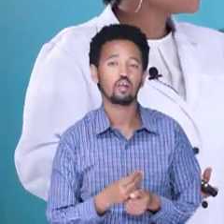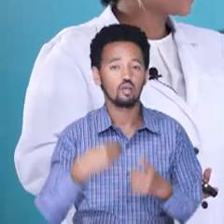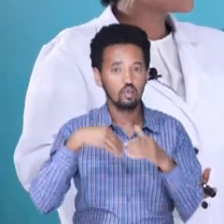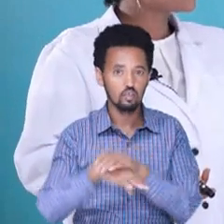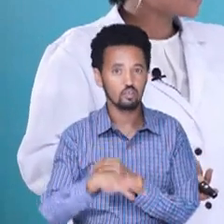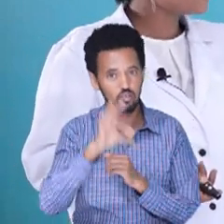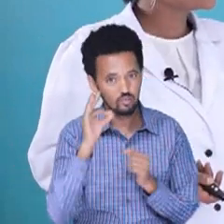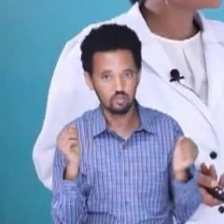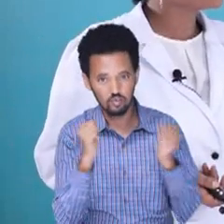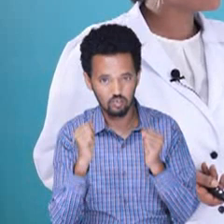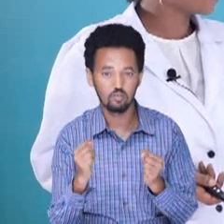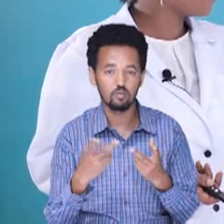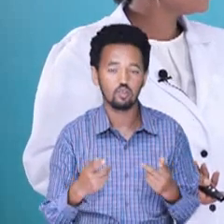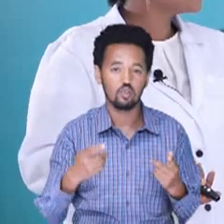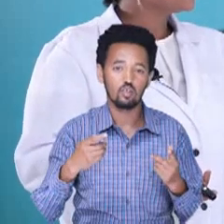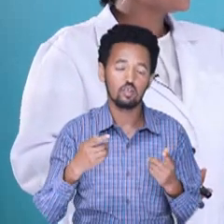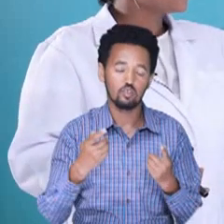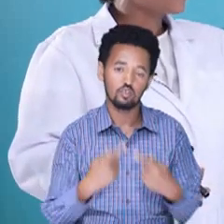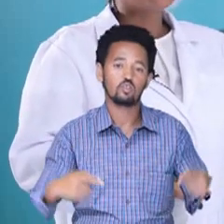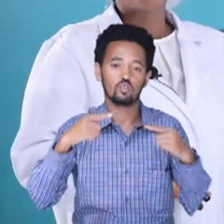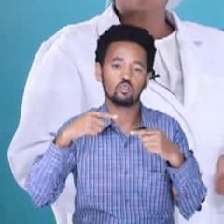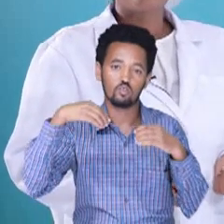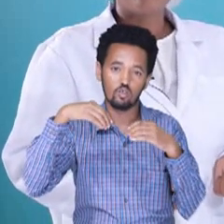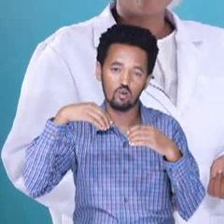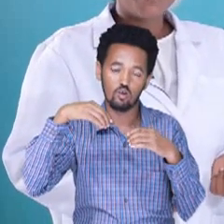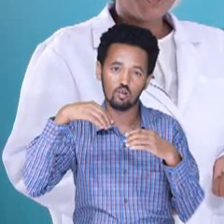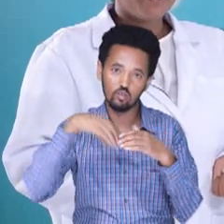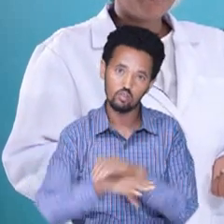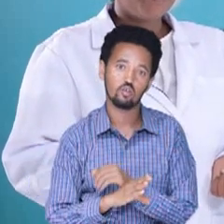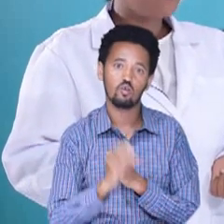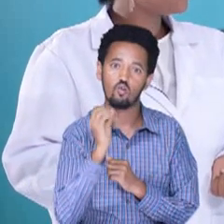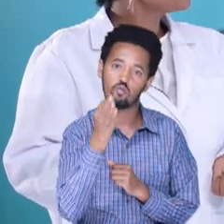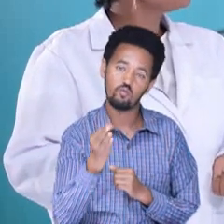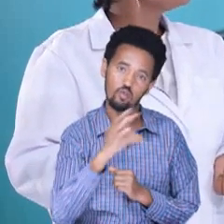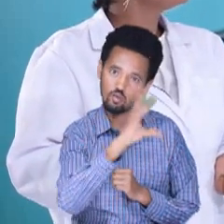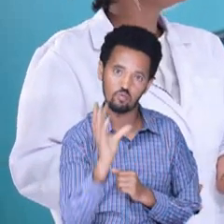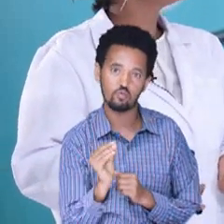Namib Desert and the Sahel region of Africa have such type of vegetation.